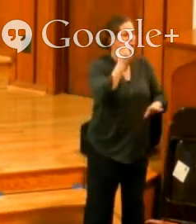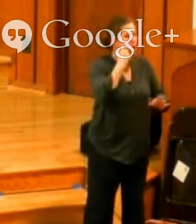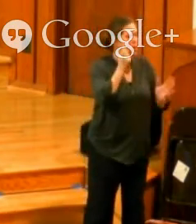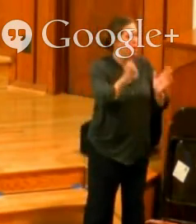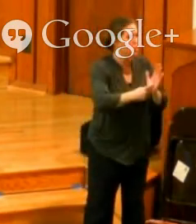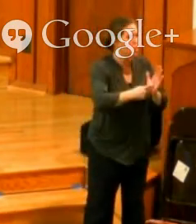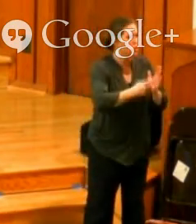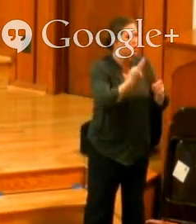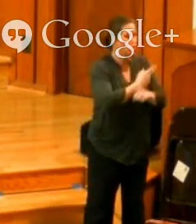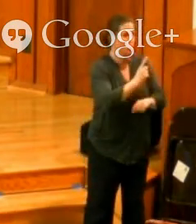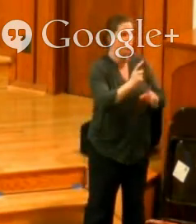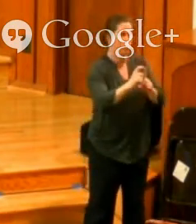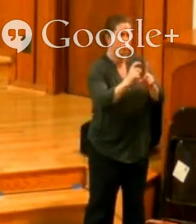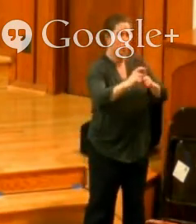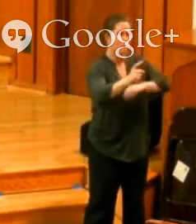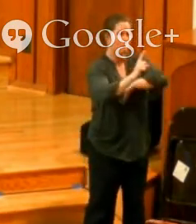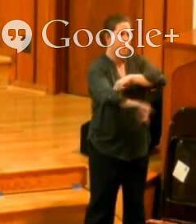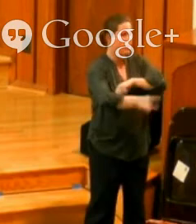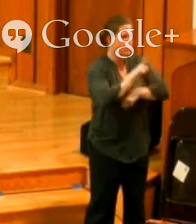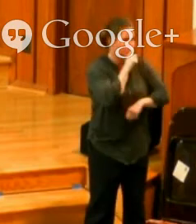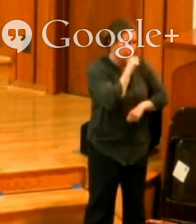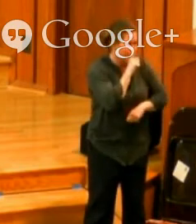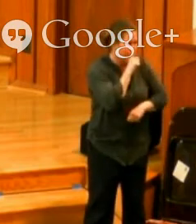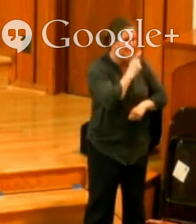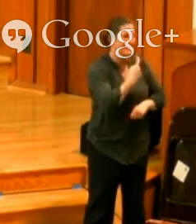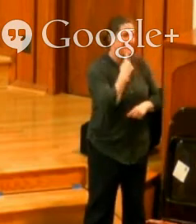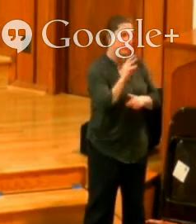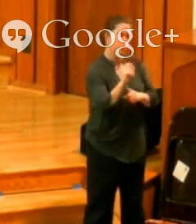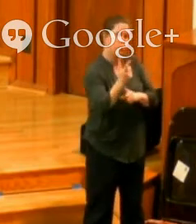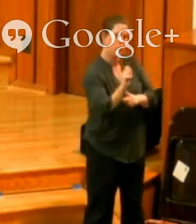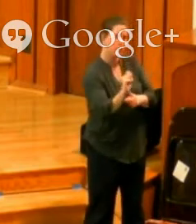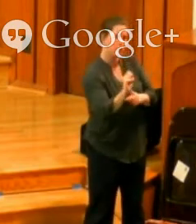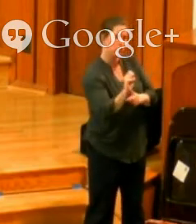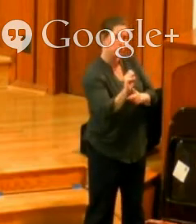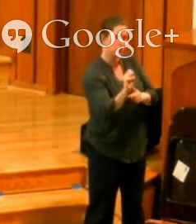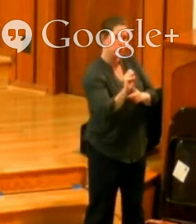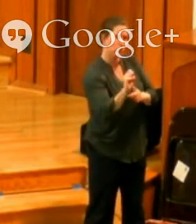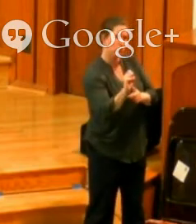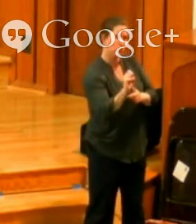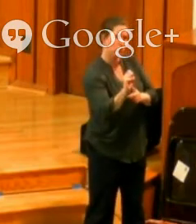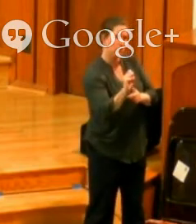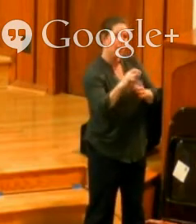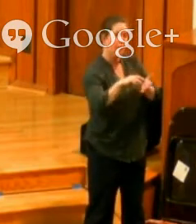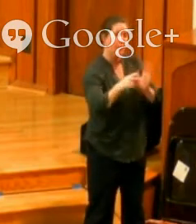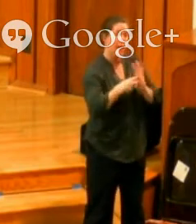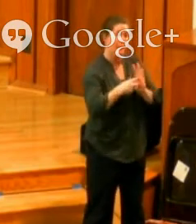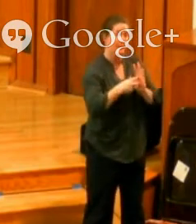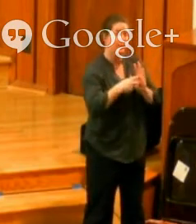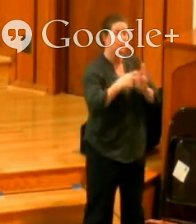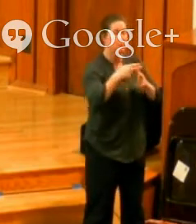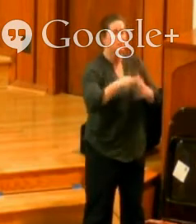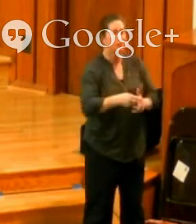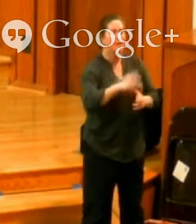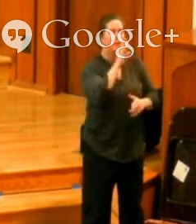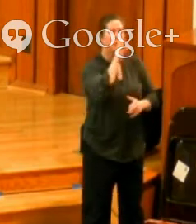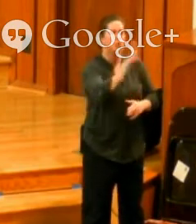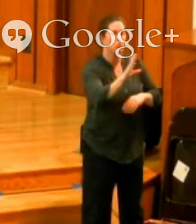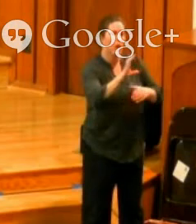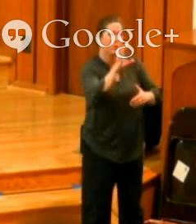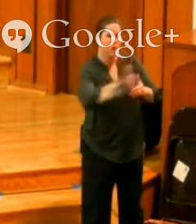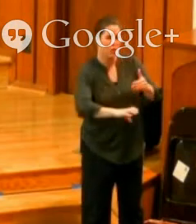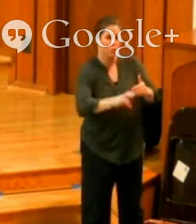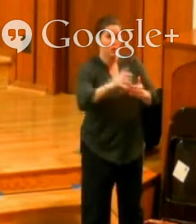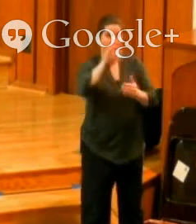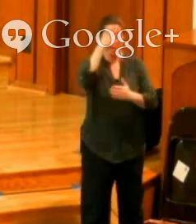What did it say? The wages of sin is death. That shows us that we have a direct consequence to the violation of God's